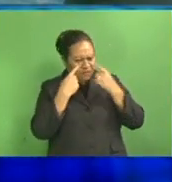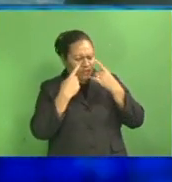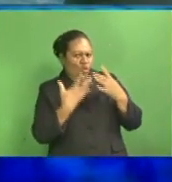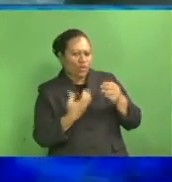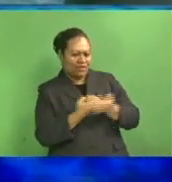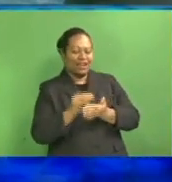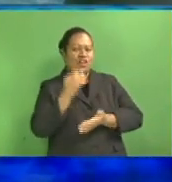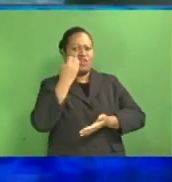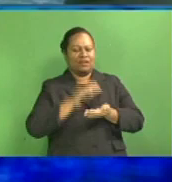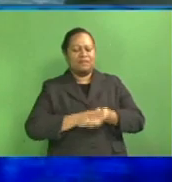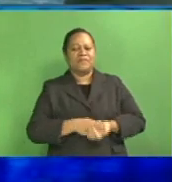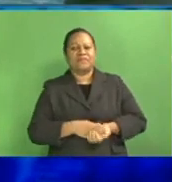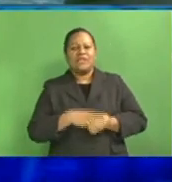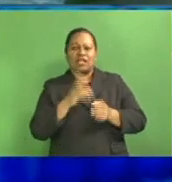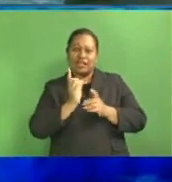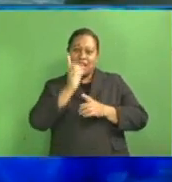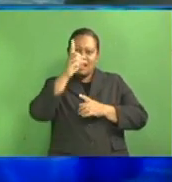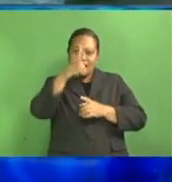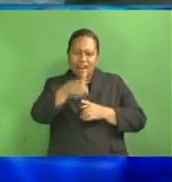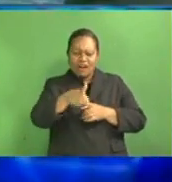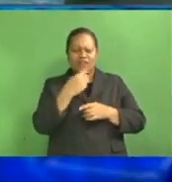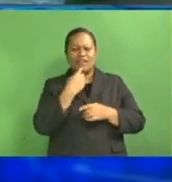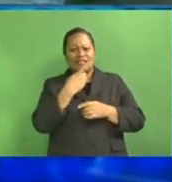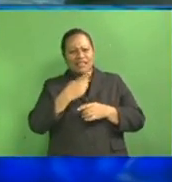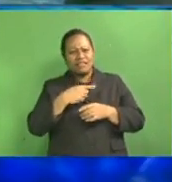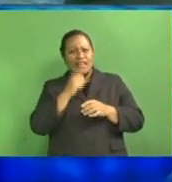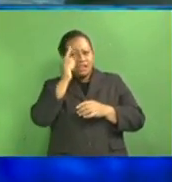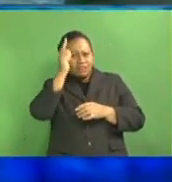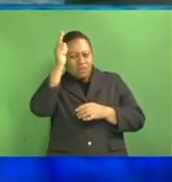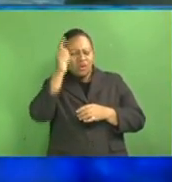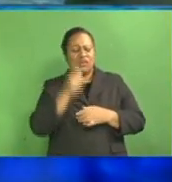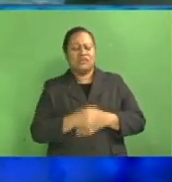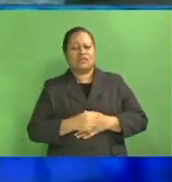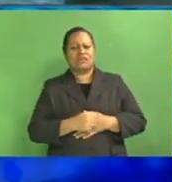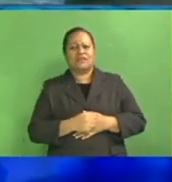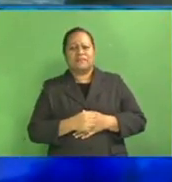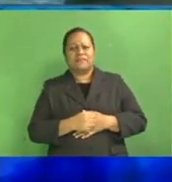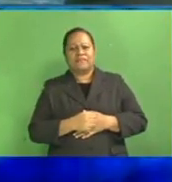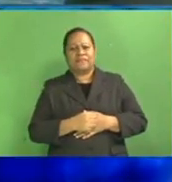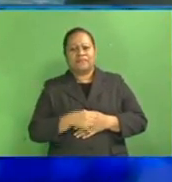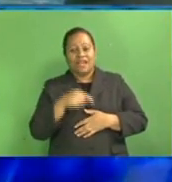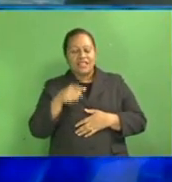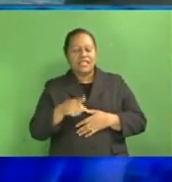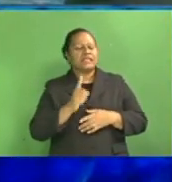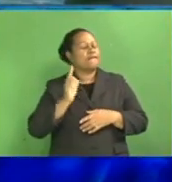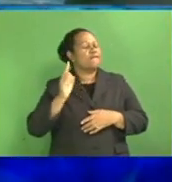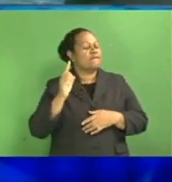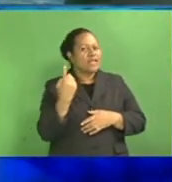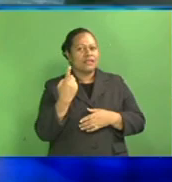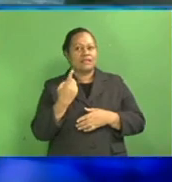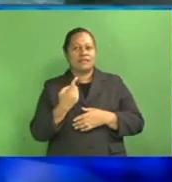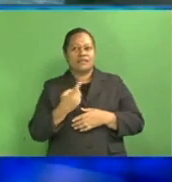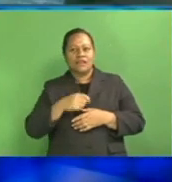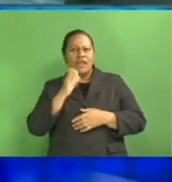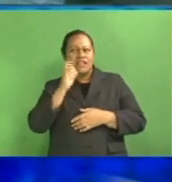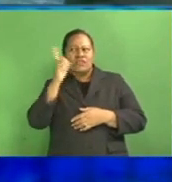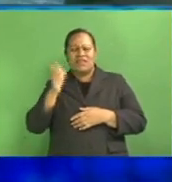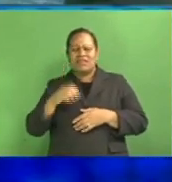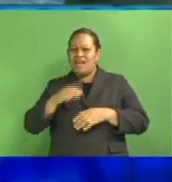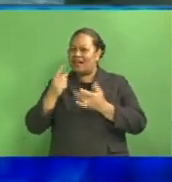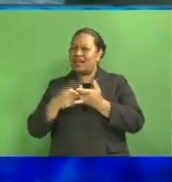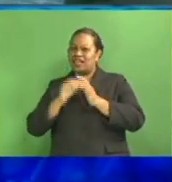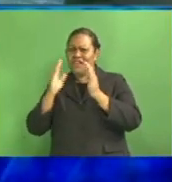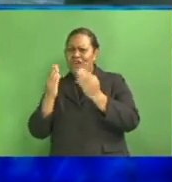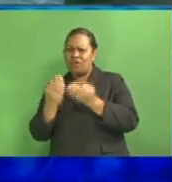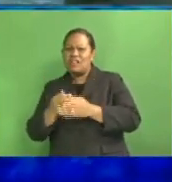economy. Port General Marina Limited Chief Executive Cynthia Rush says this is the first foreign vessel under the government's newly